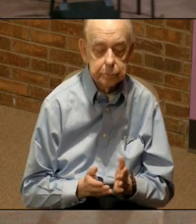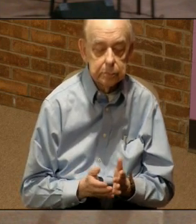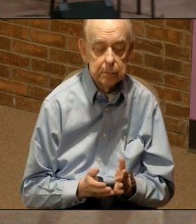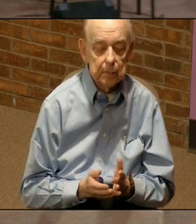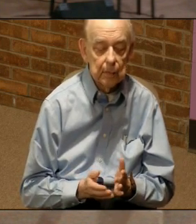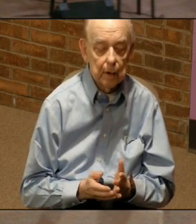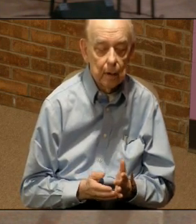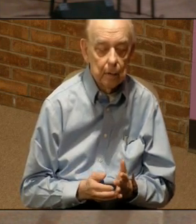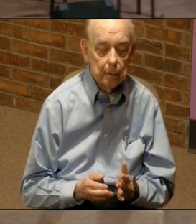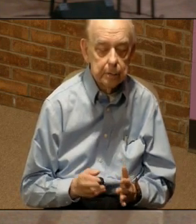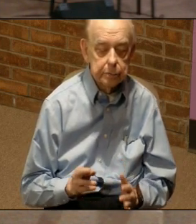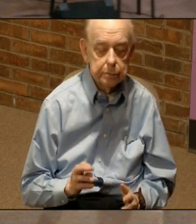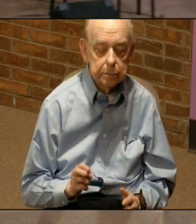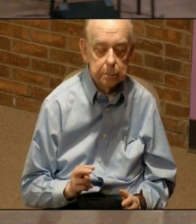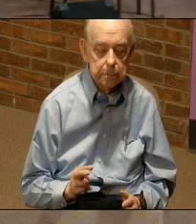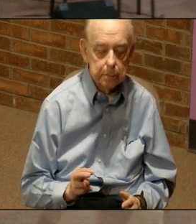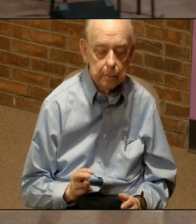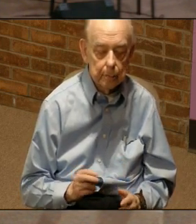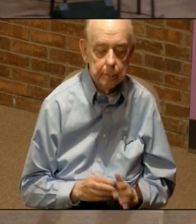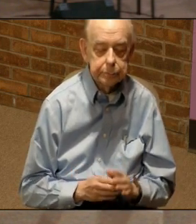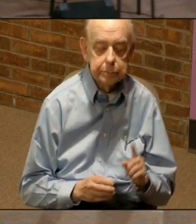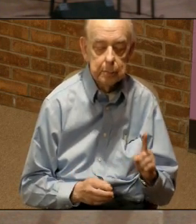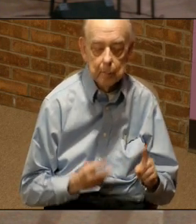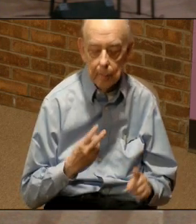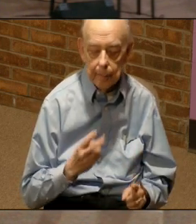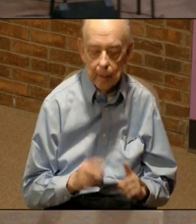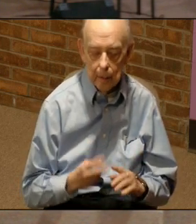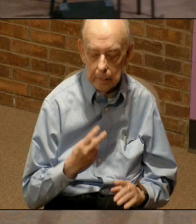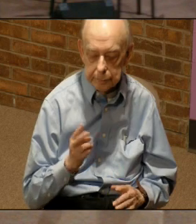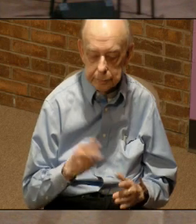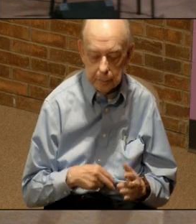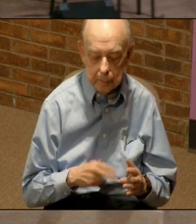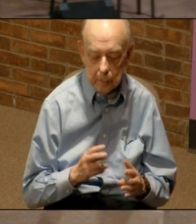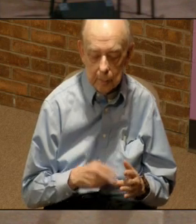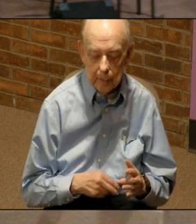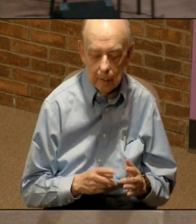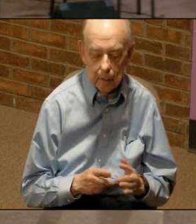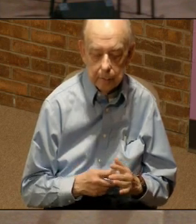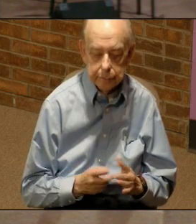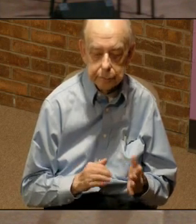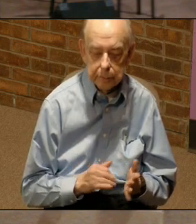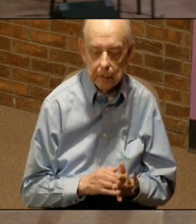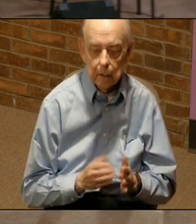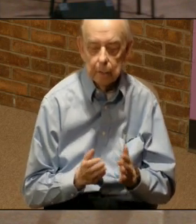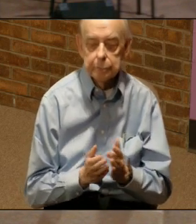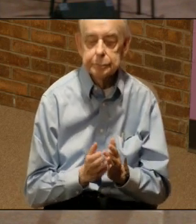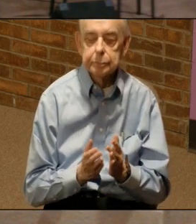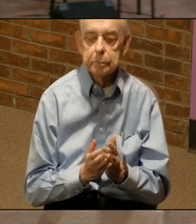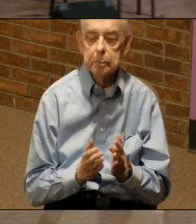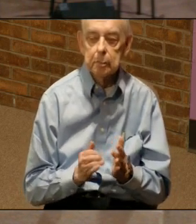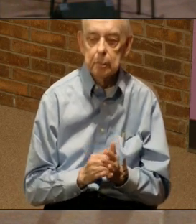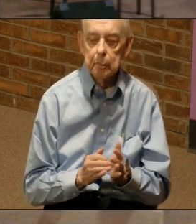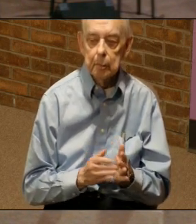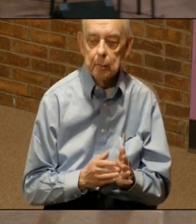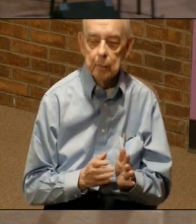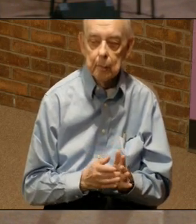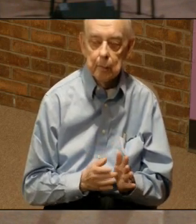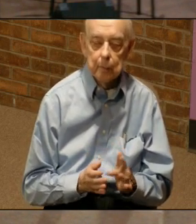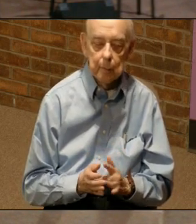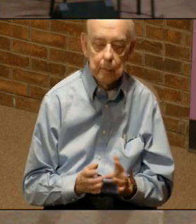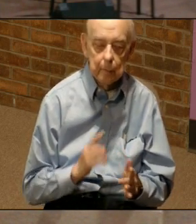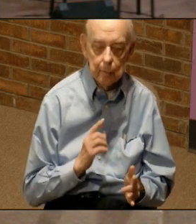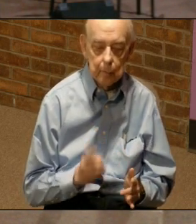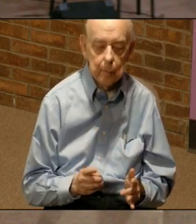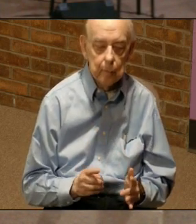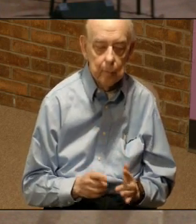John or Revelation chapter 1, you begin to start reading in the very beginning of that book, Jesus